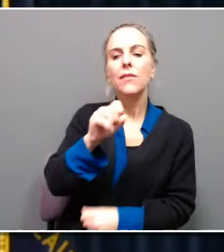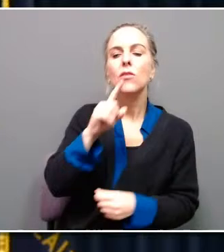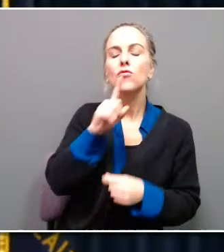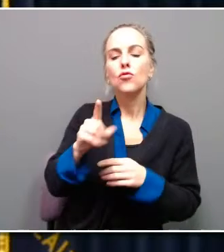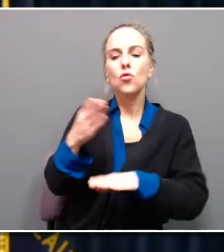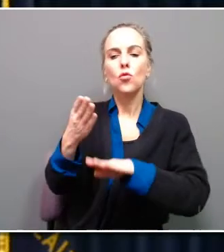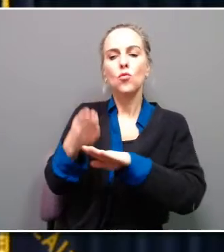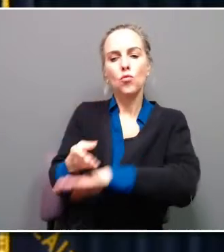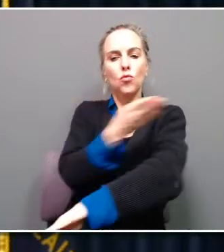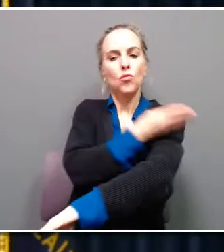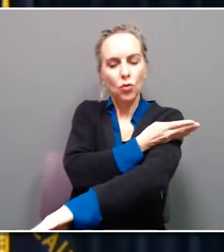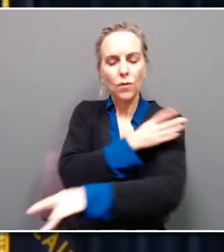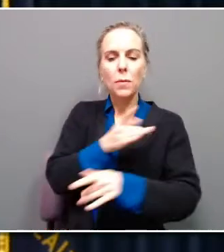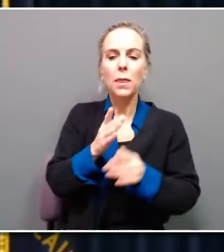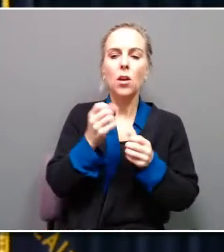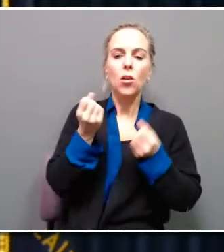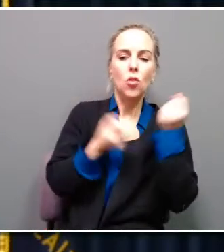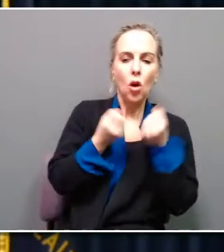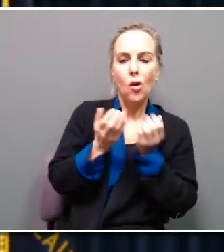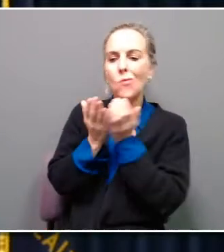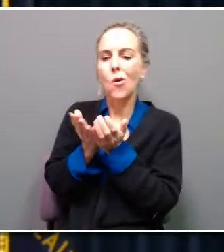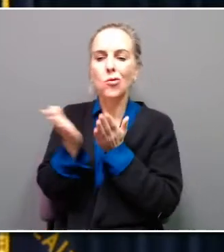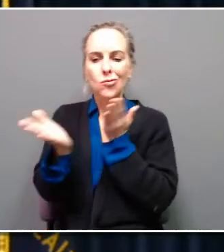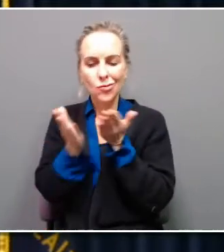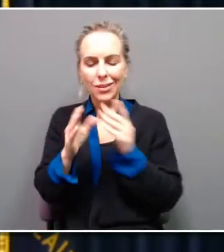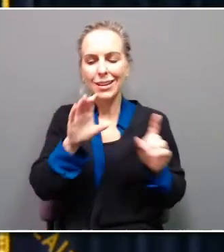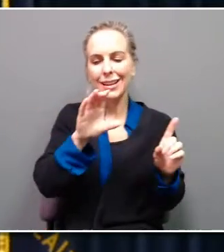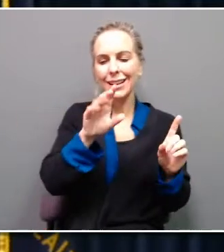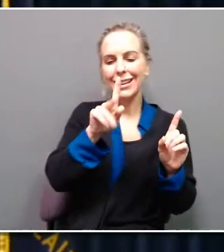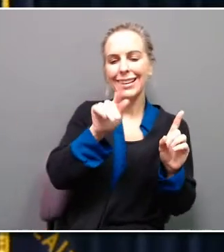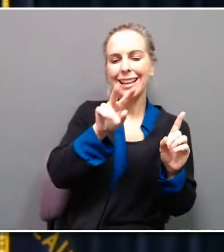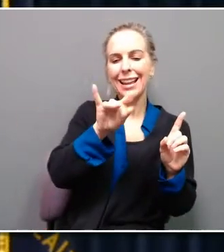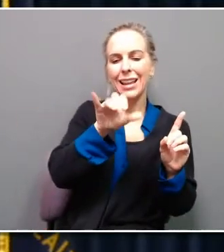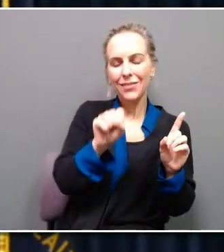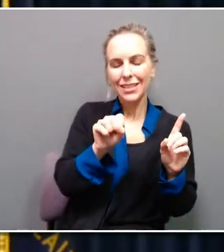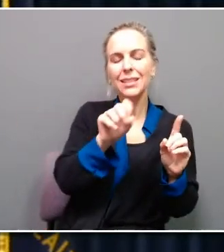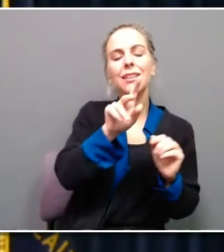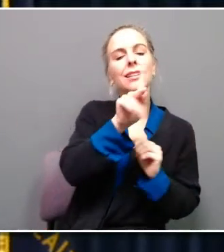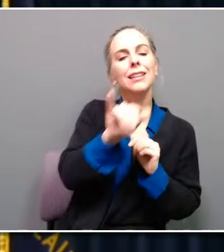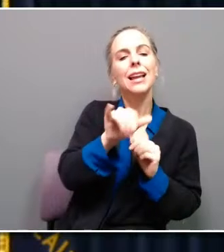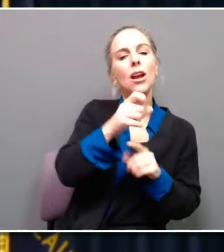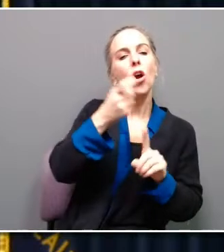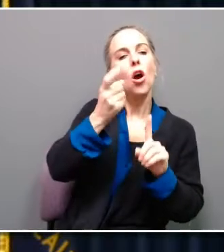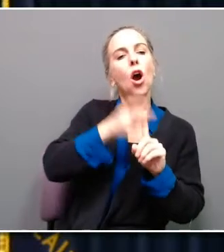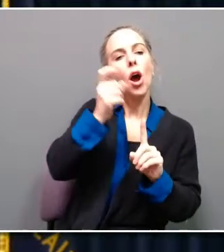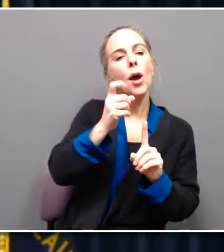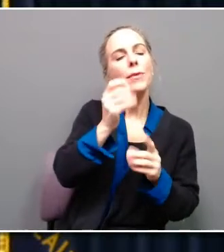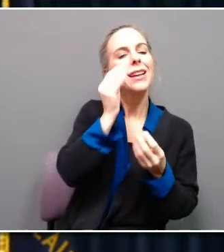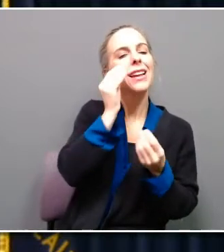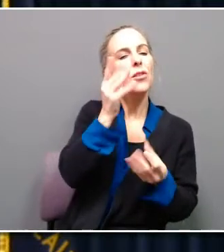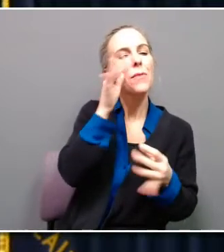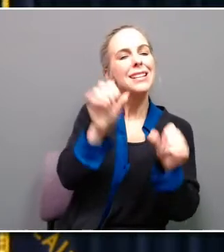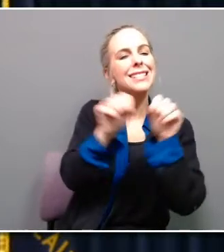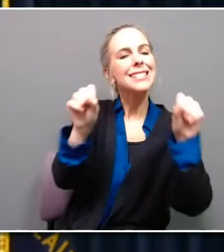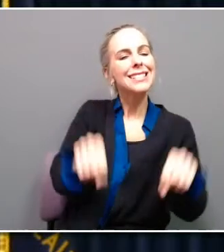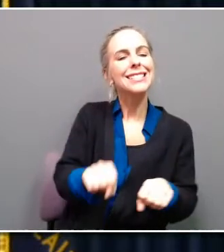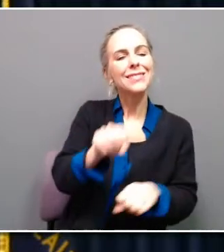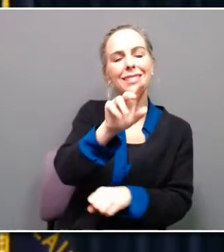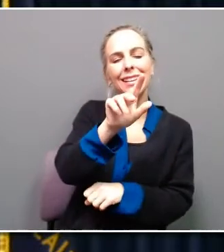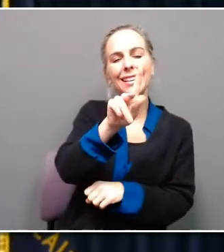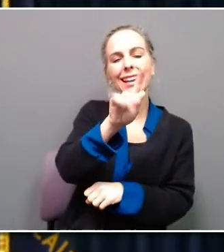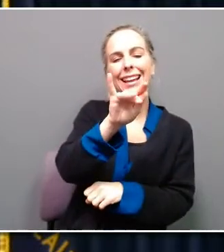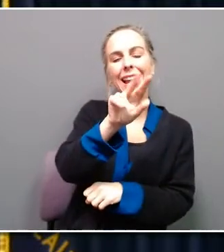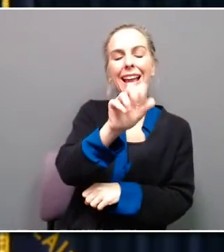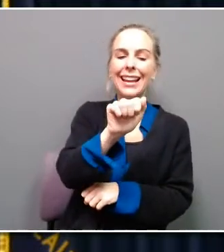boat services. The final phase of Cavis, which stands for the Kentucky Automated Vehicle Information System, will roll out in January